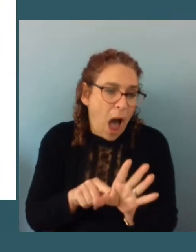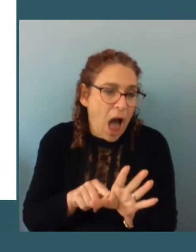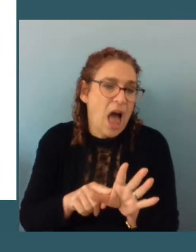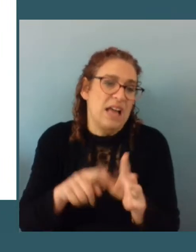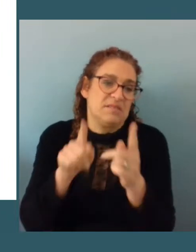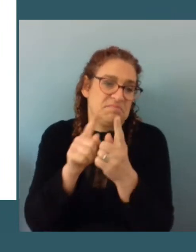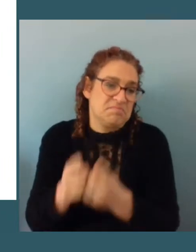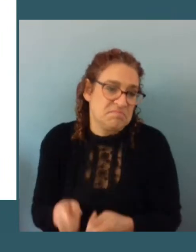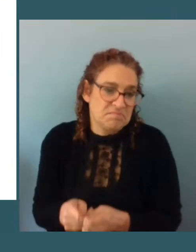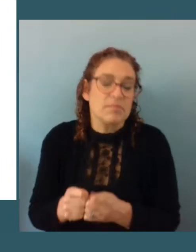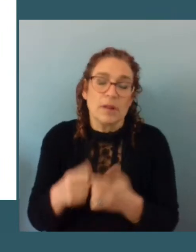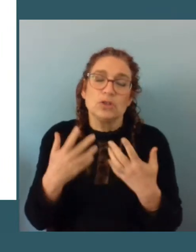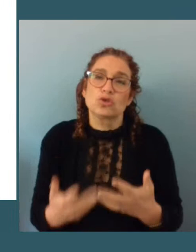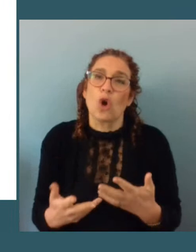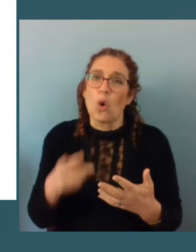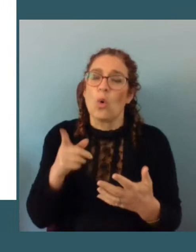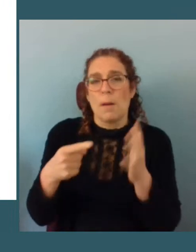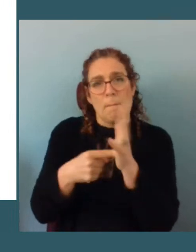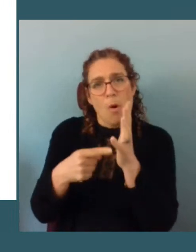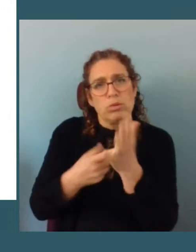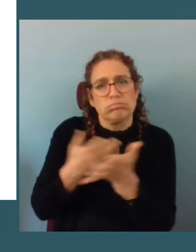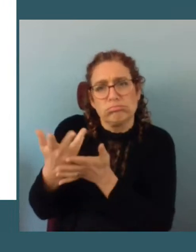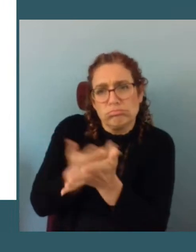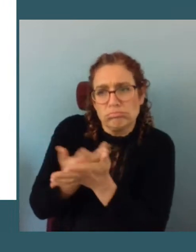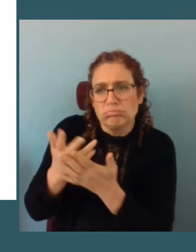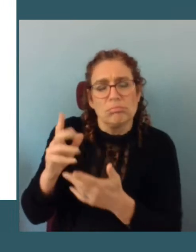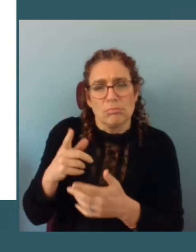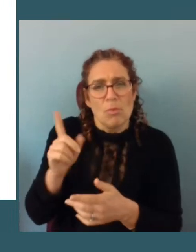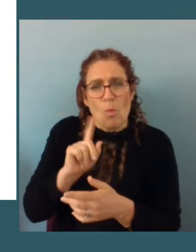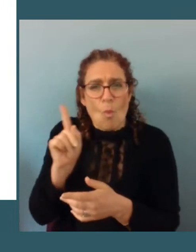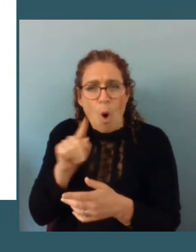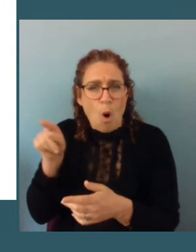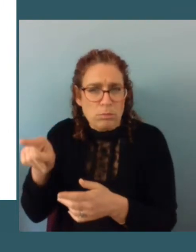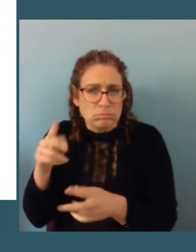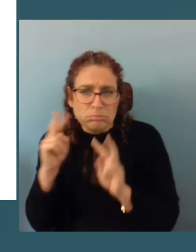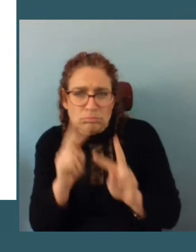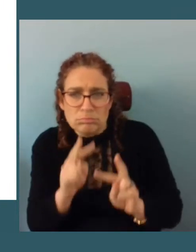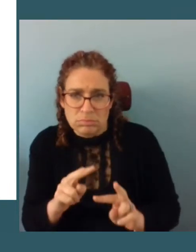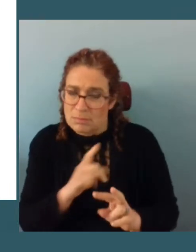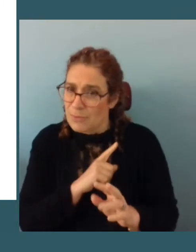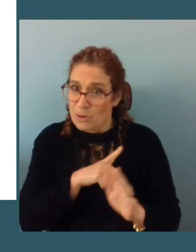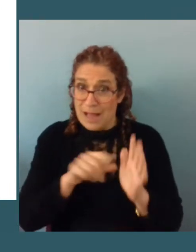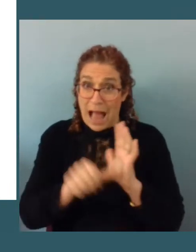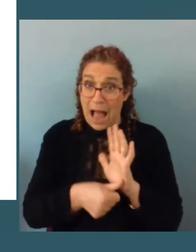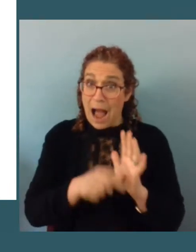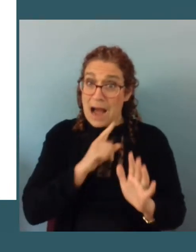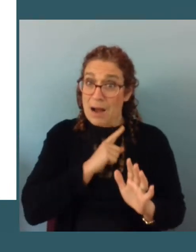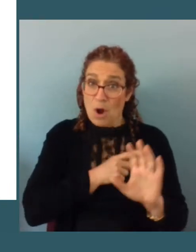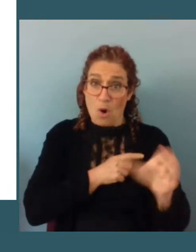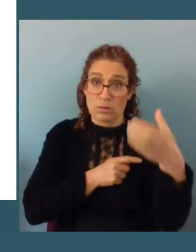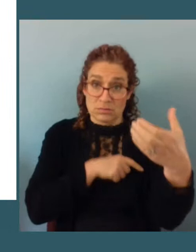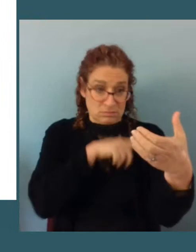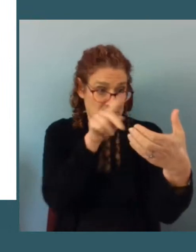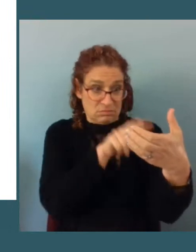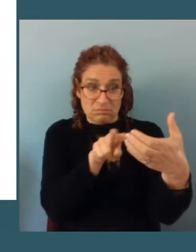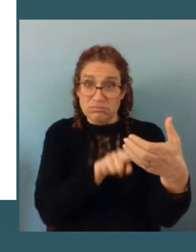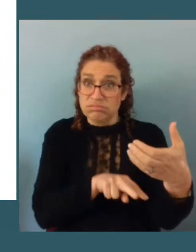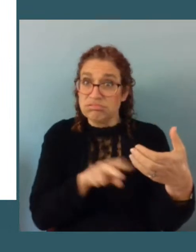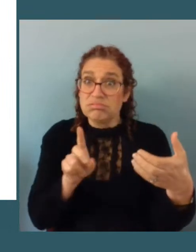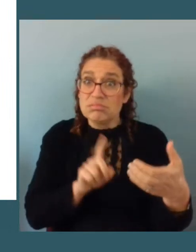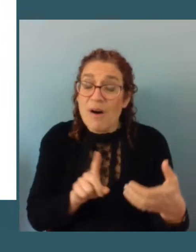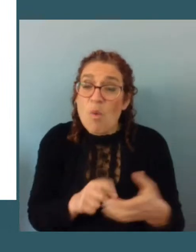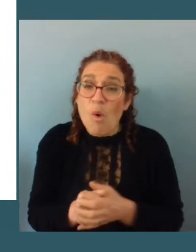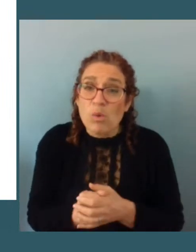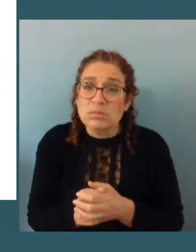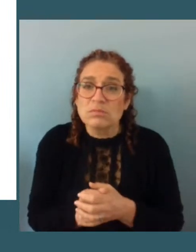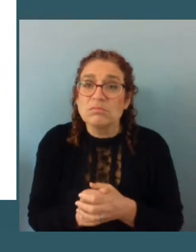the obvious sources, because it is a minefield when we're trying to look out on labels. So we'll see it in common products like baby cereals,